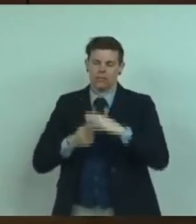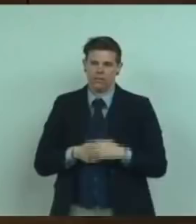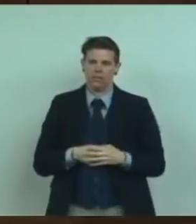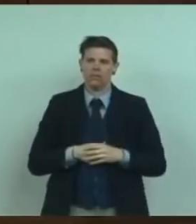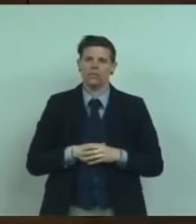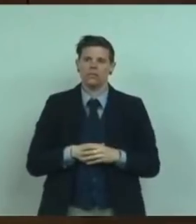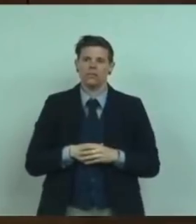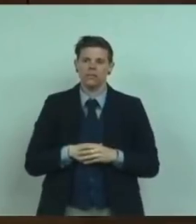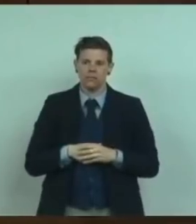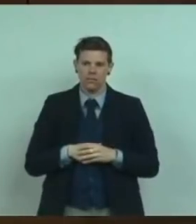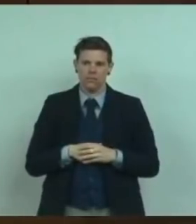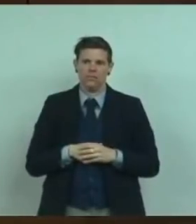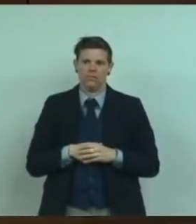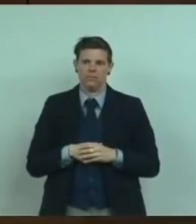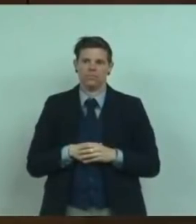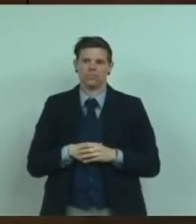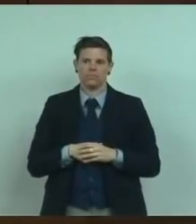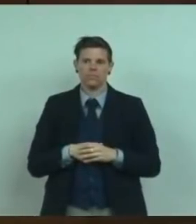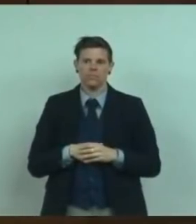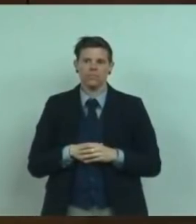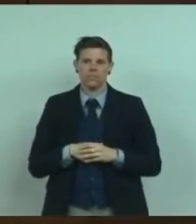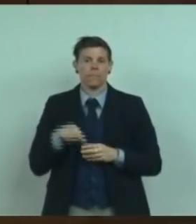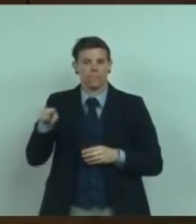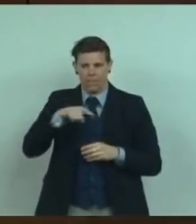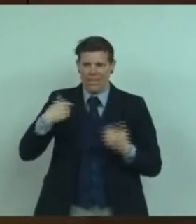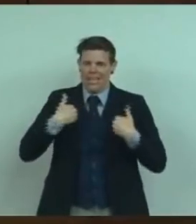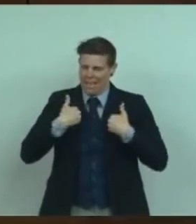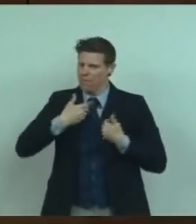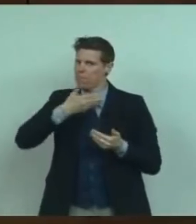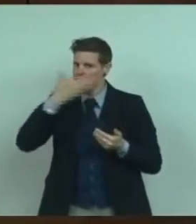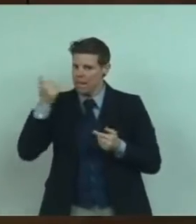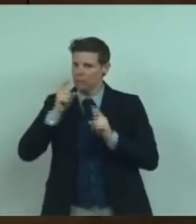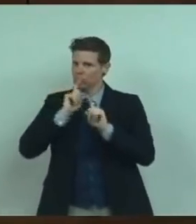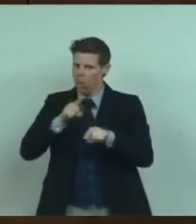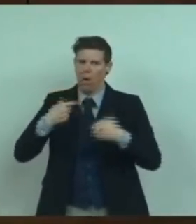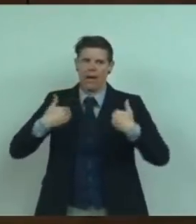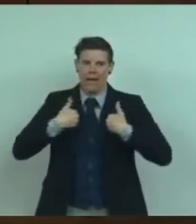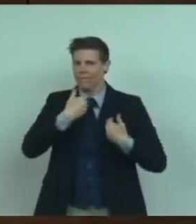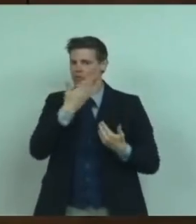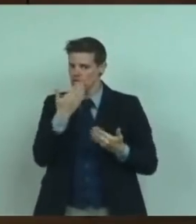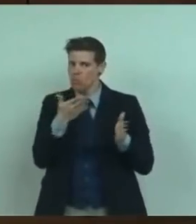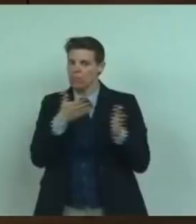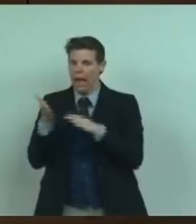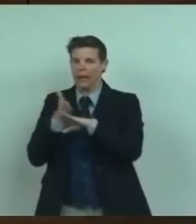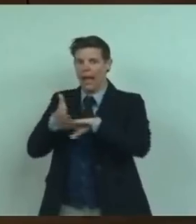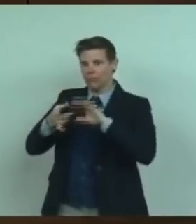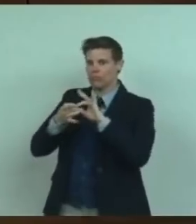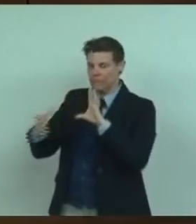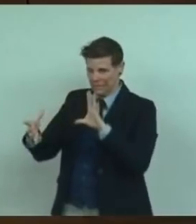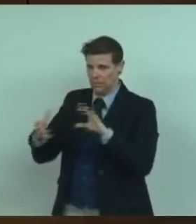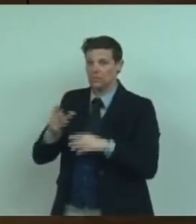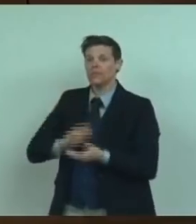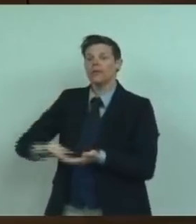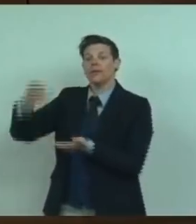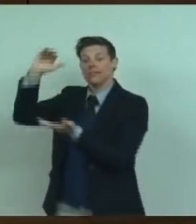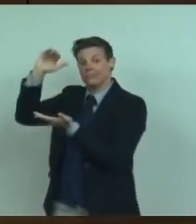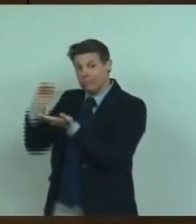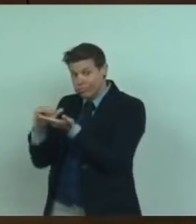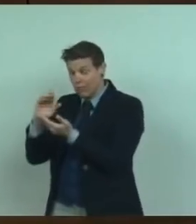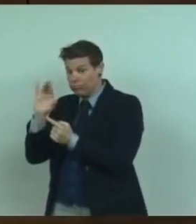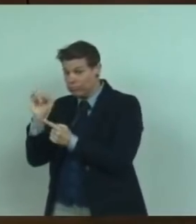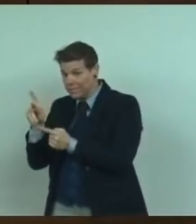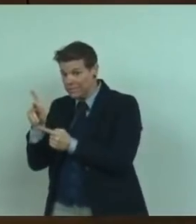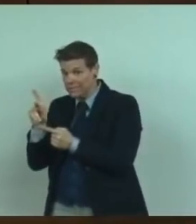we do think that mitigates risk, is in line with our community containment efforts,